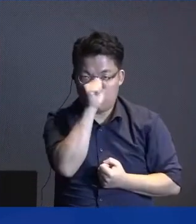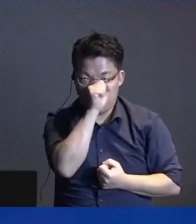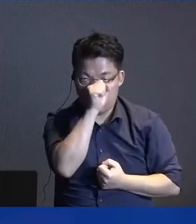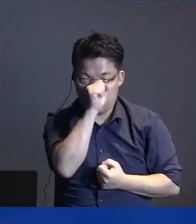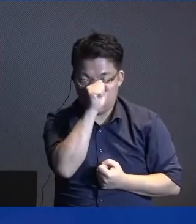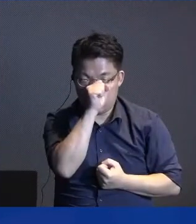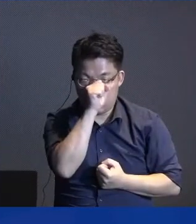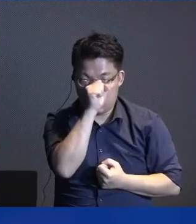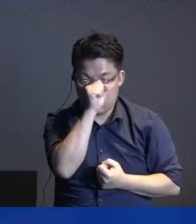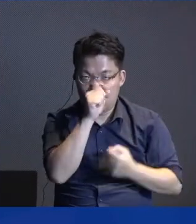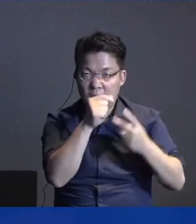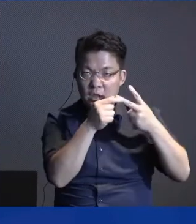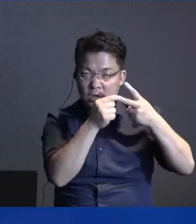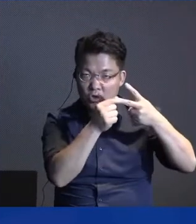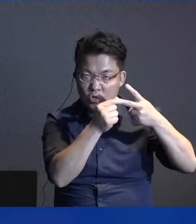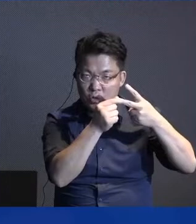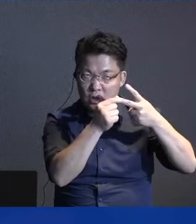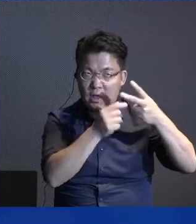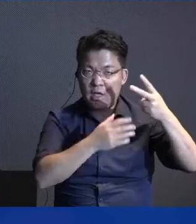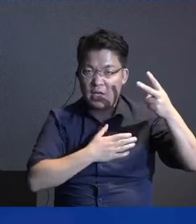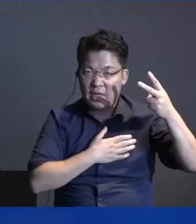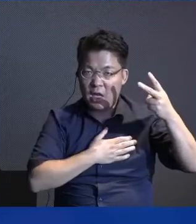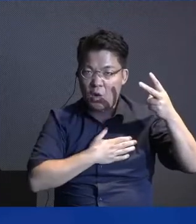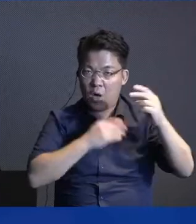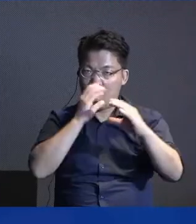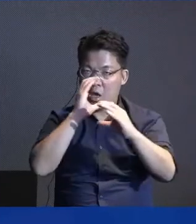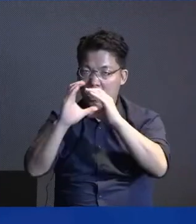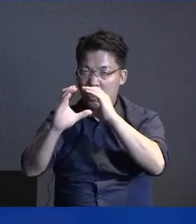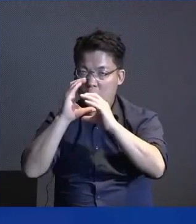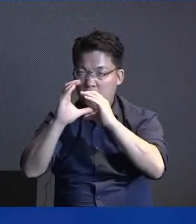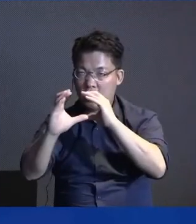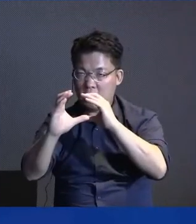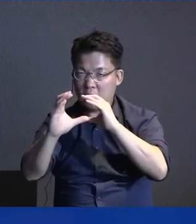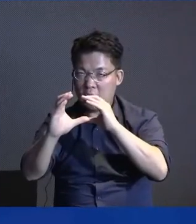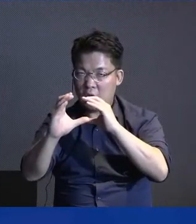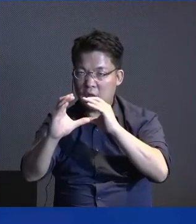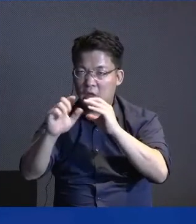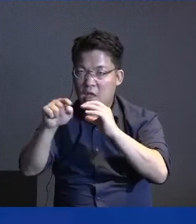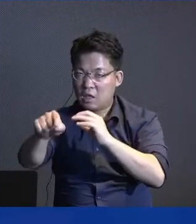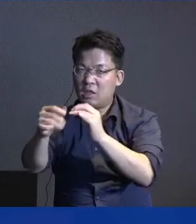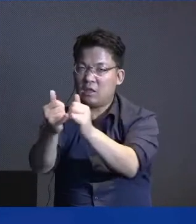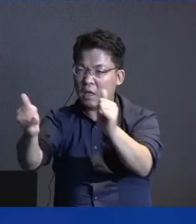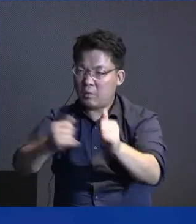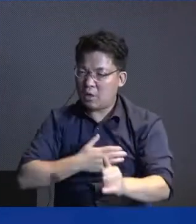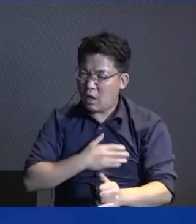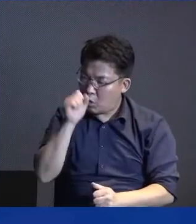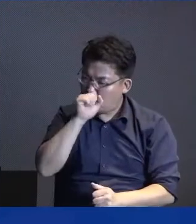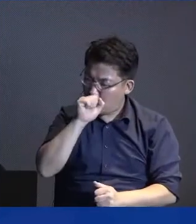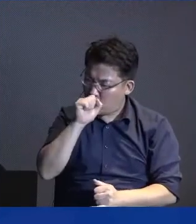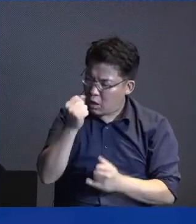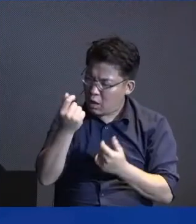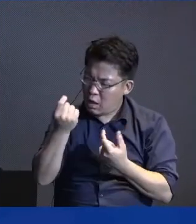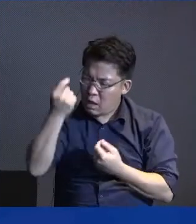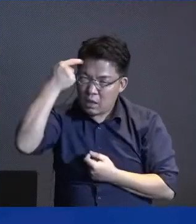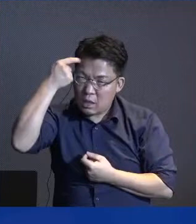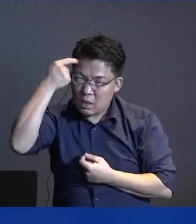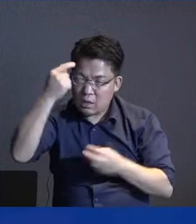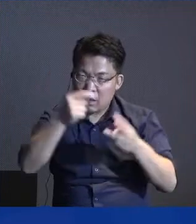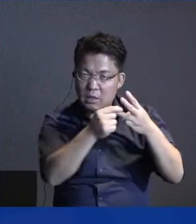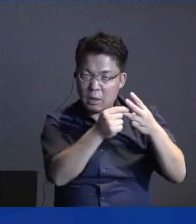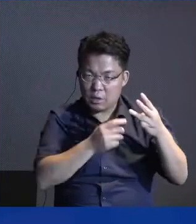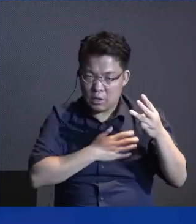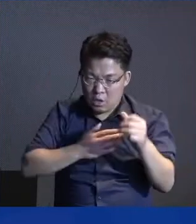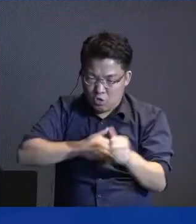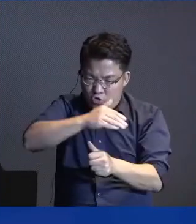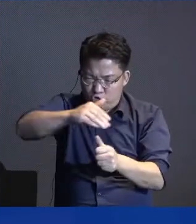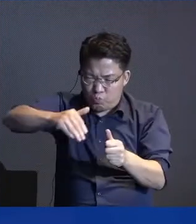how people interact with me, and I feel good about the situations around me. Now, by feeling good, I do not mean